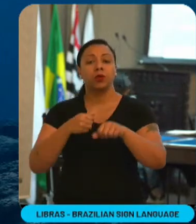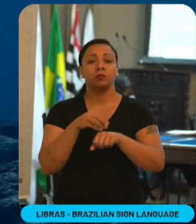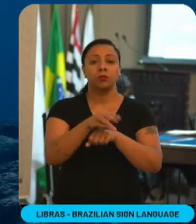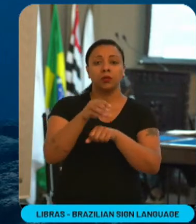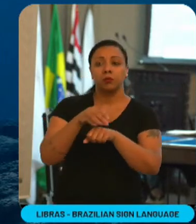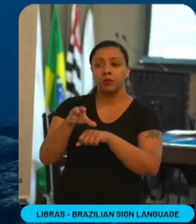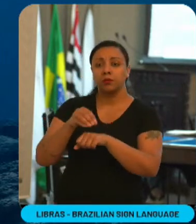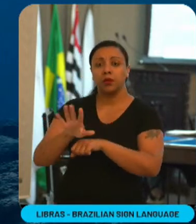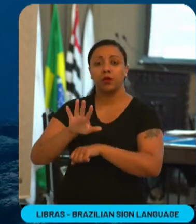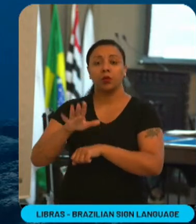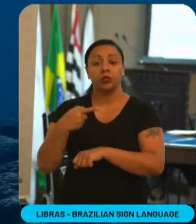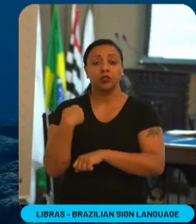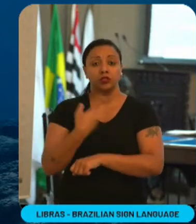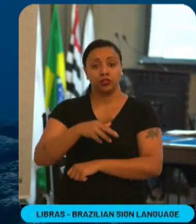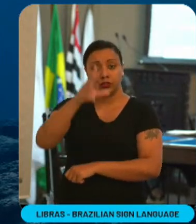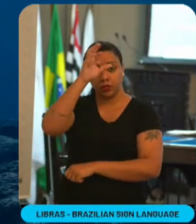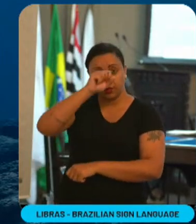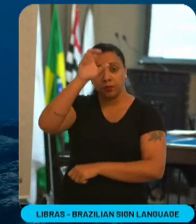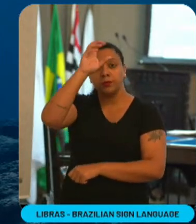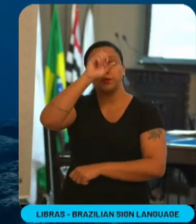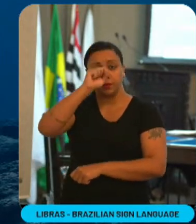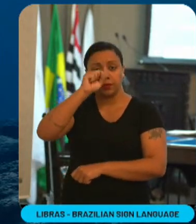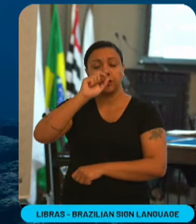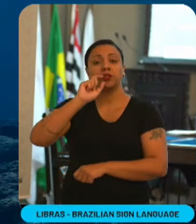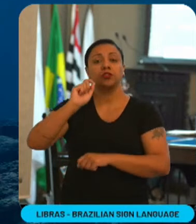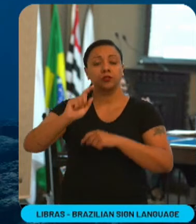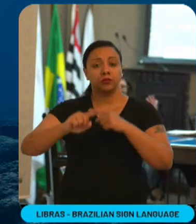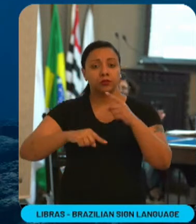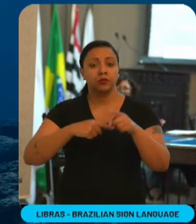perceptions, and that they are